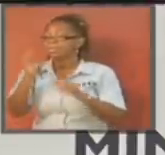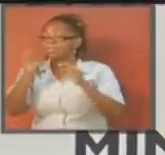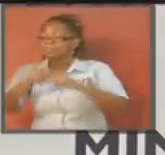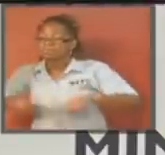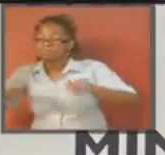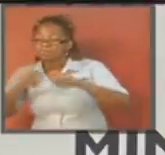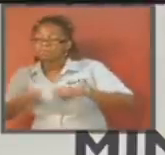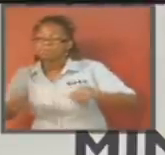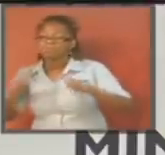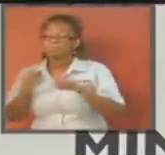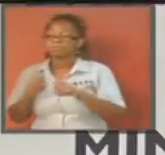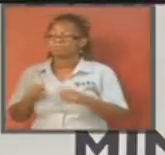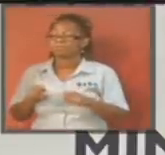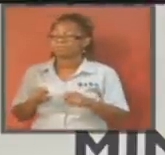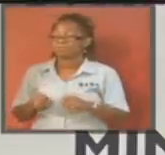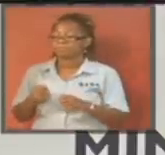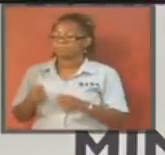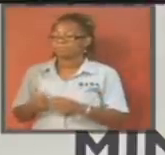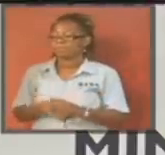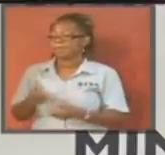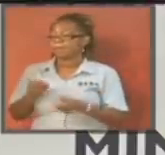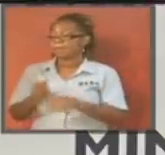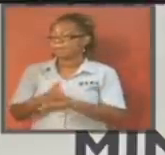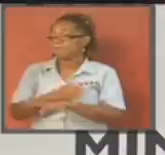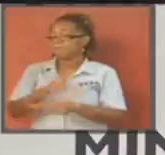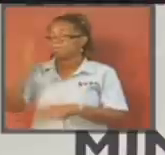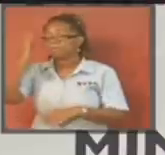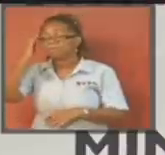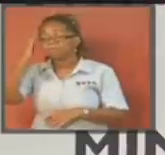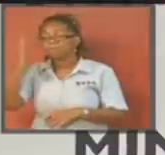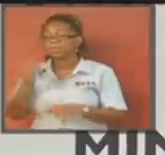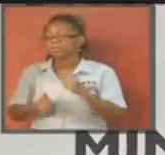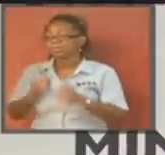And then, of course, you do your due diligence on your personal part.